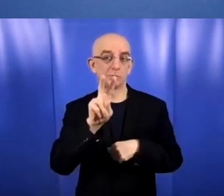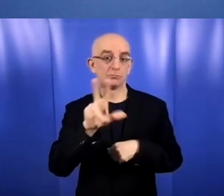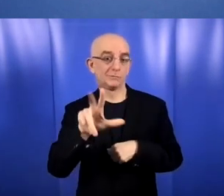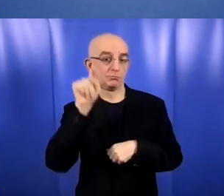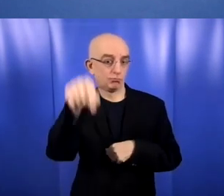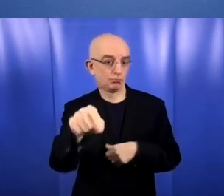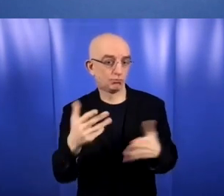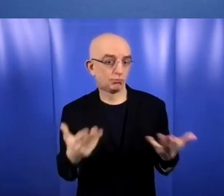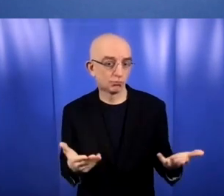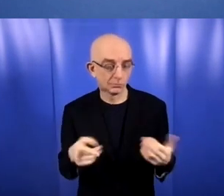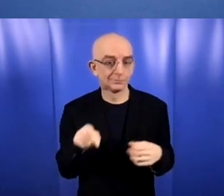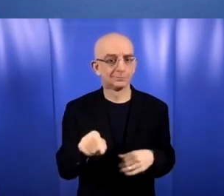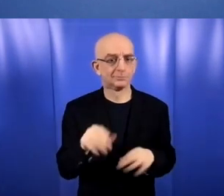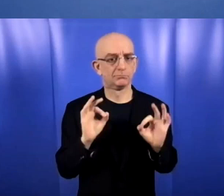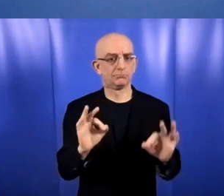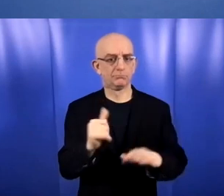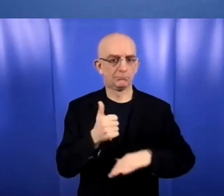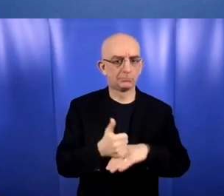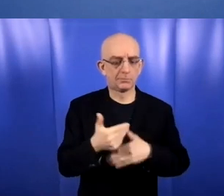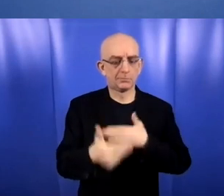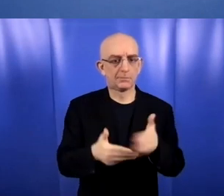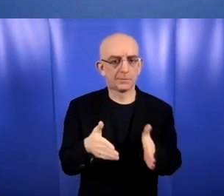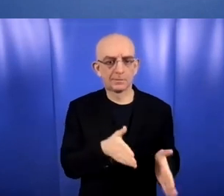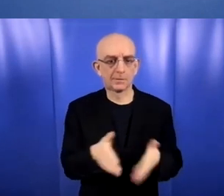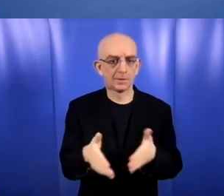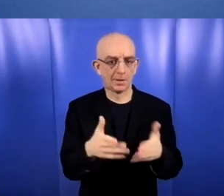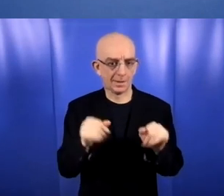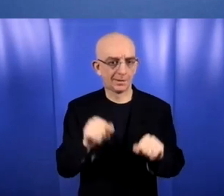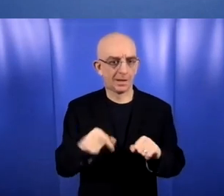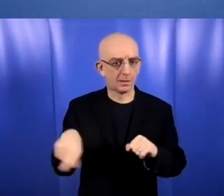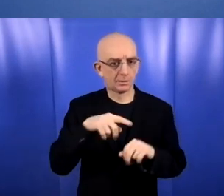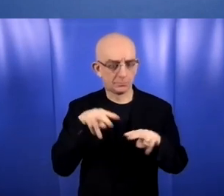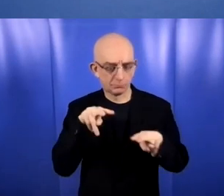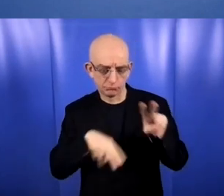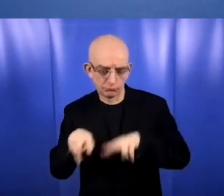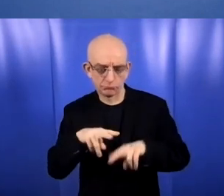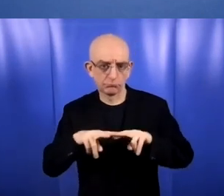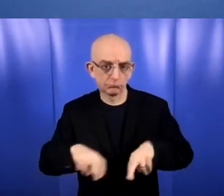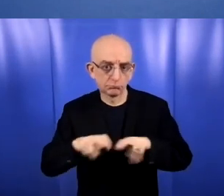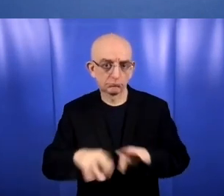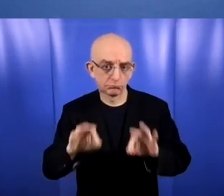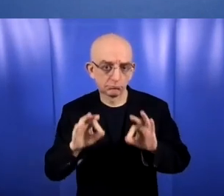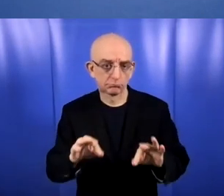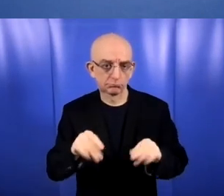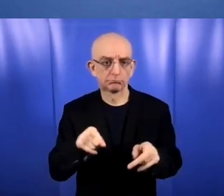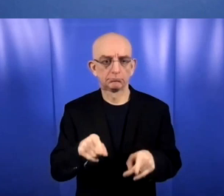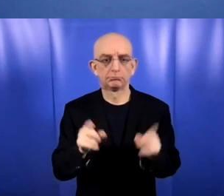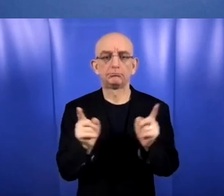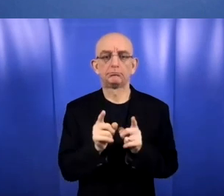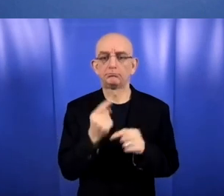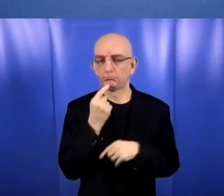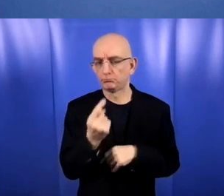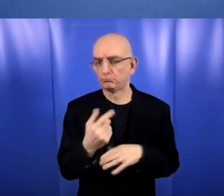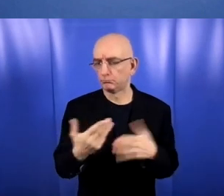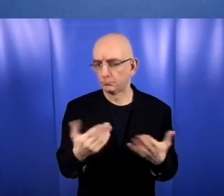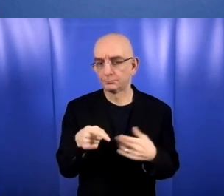around refugee self-reliance. So obviously we've talked a bit about the legal barriers, as well as, frankly, once you've overcome